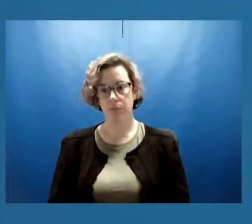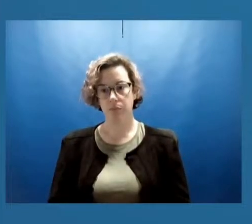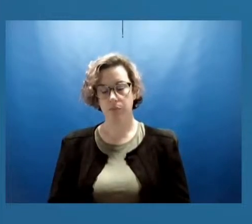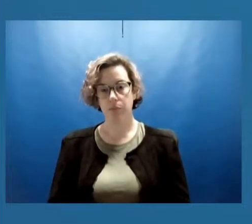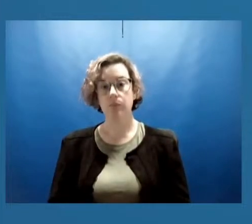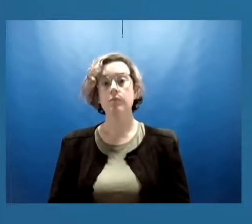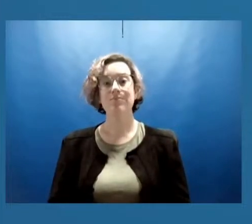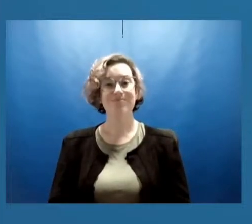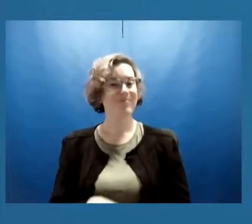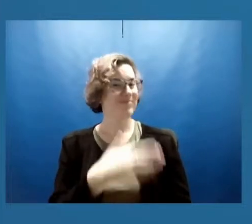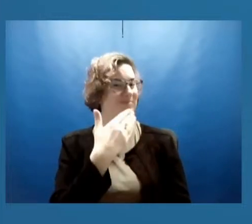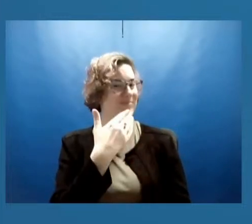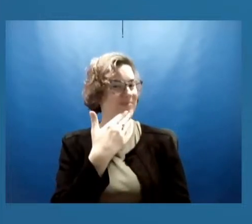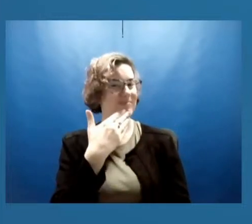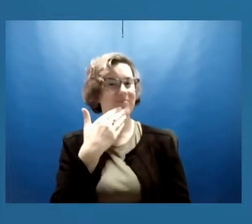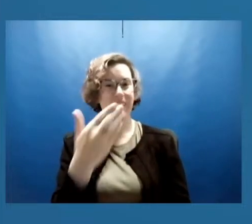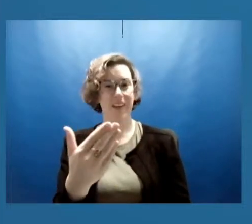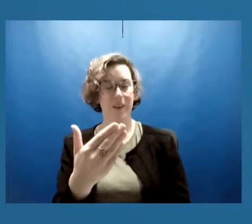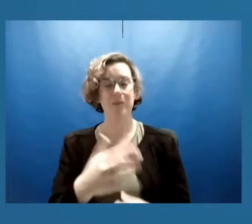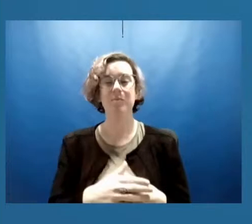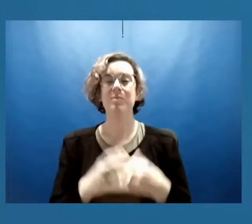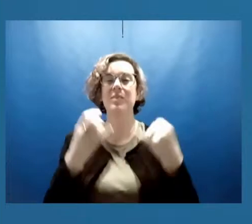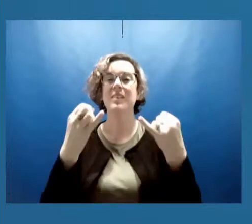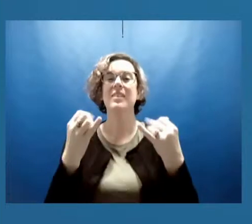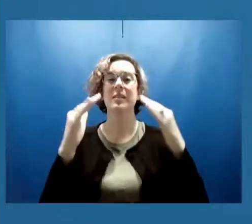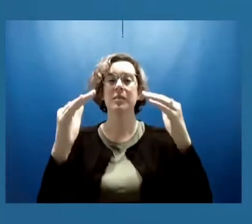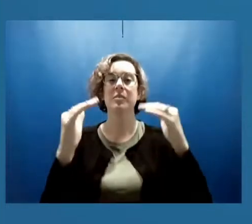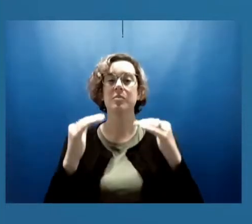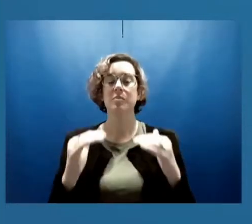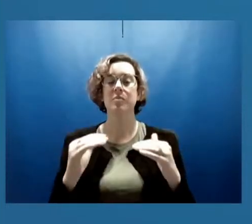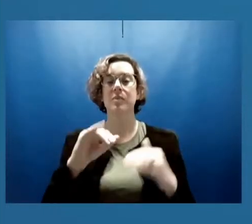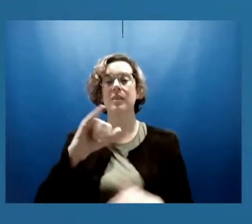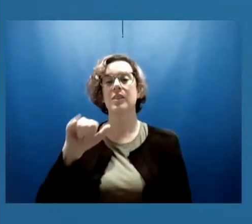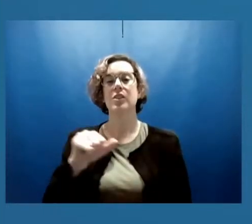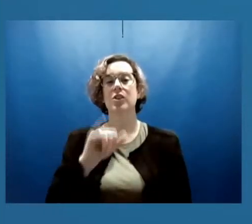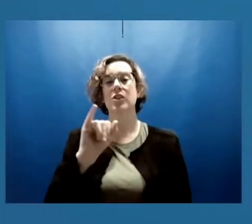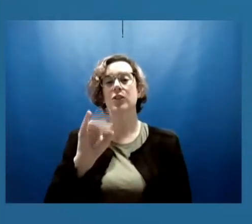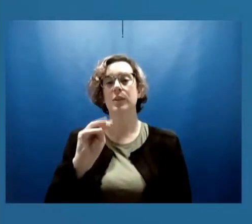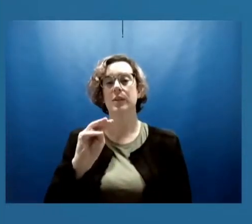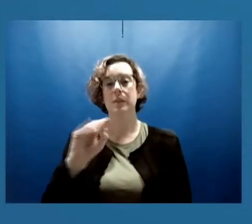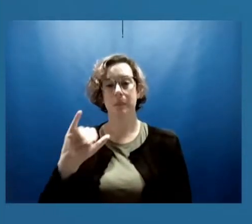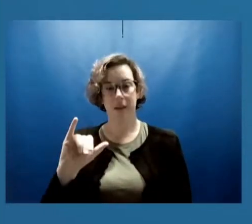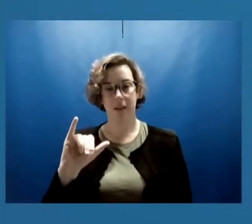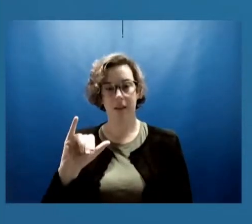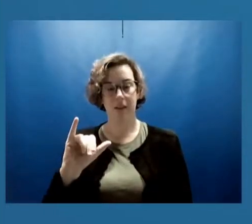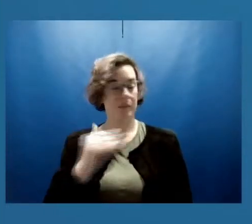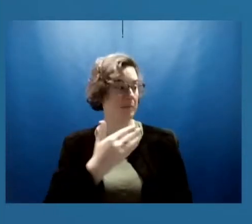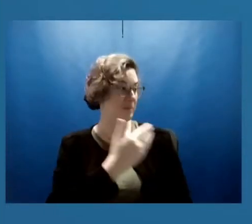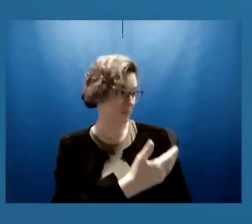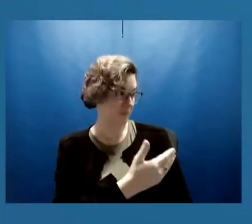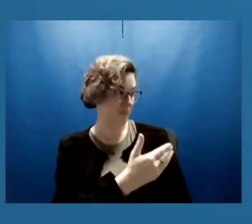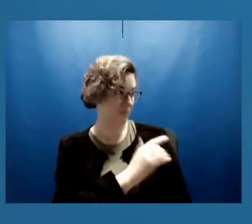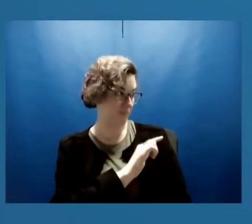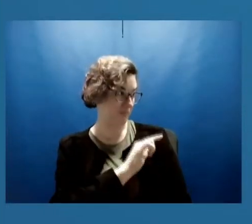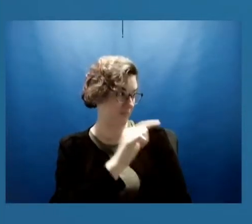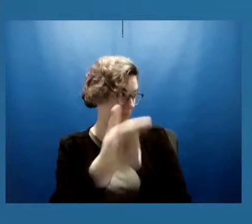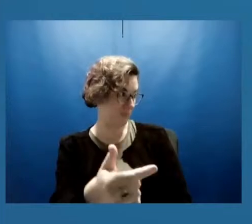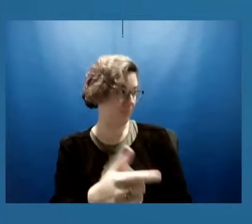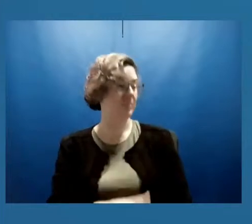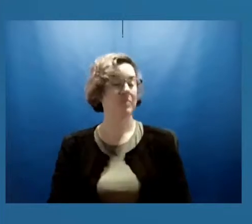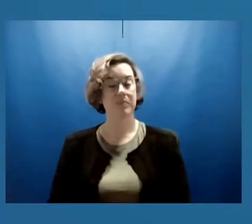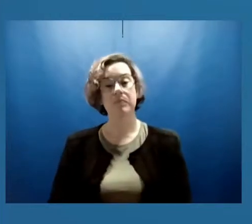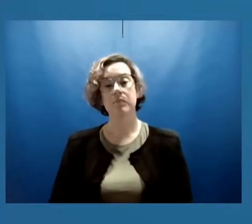Thank you, Deputy Commissioner. Our next question is from Jimmy Vielkind. Jimmy, you now have permission to